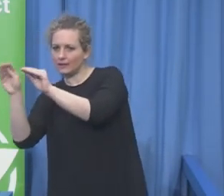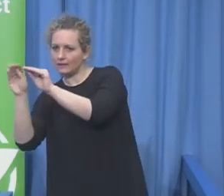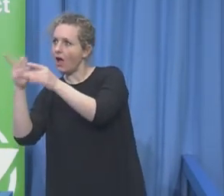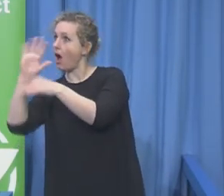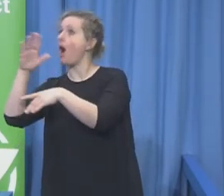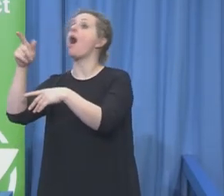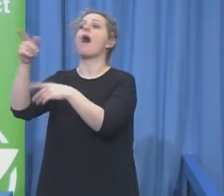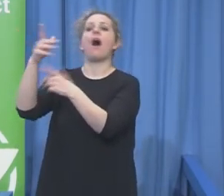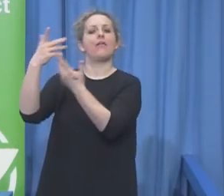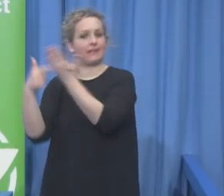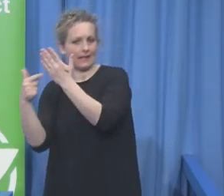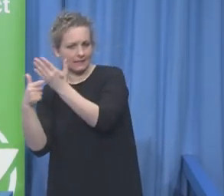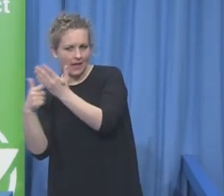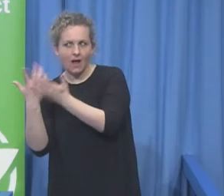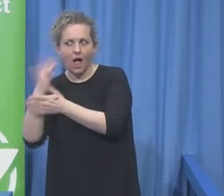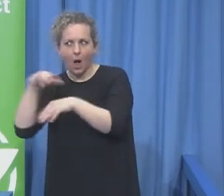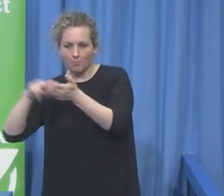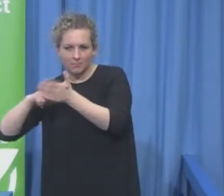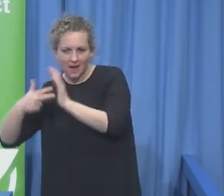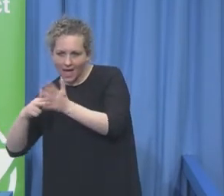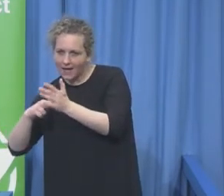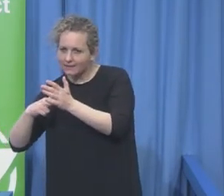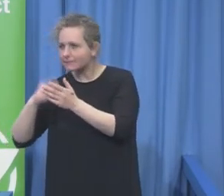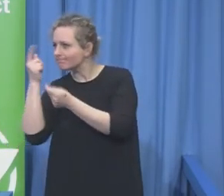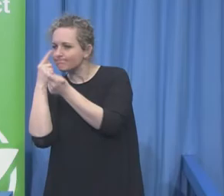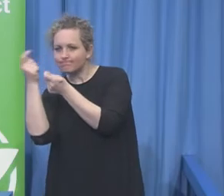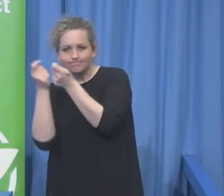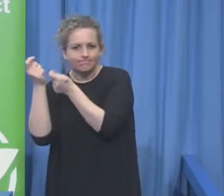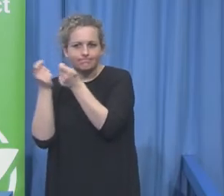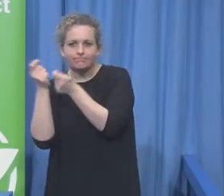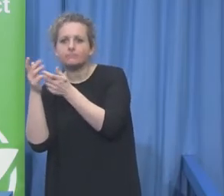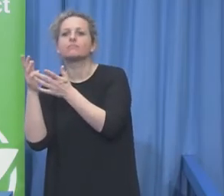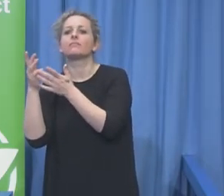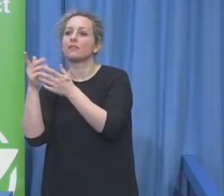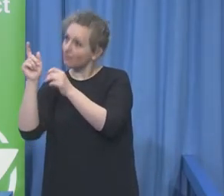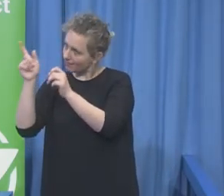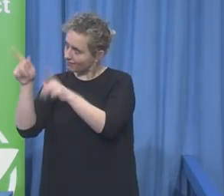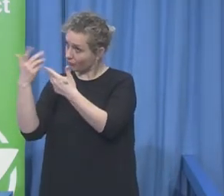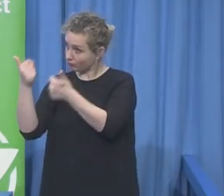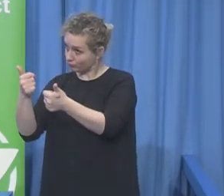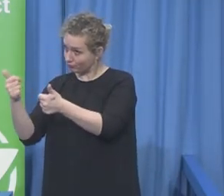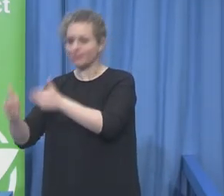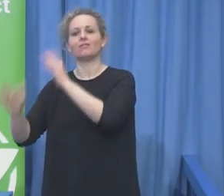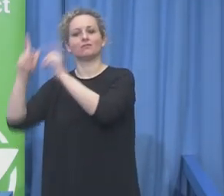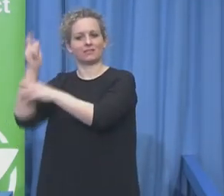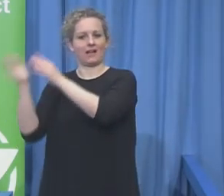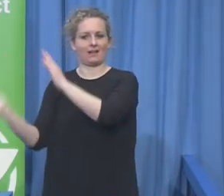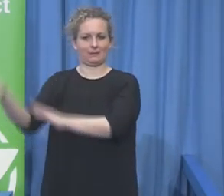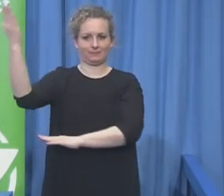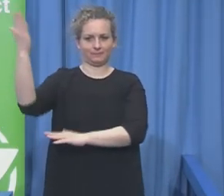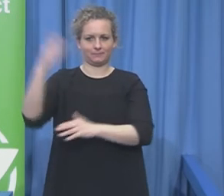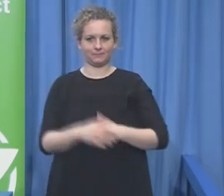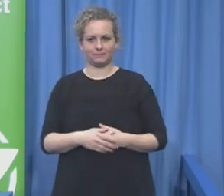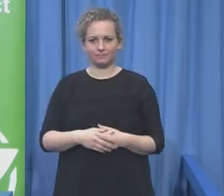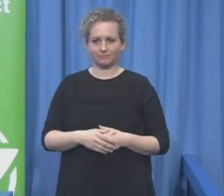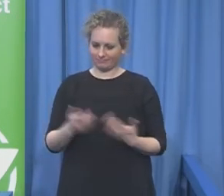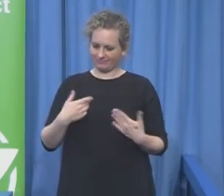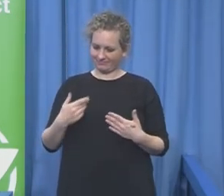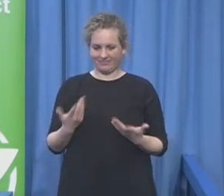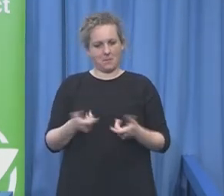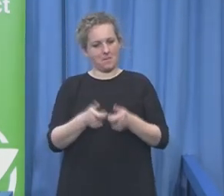build it along the with the context in which you are working. We have a big toolkit with a lot of tools that can be used by starting JBS